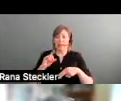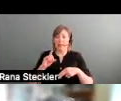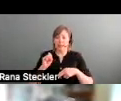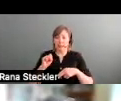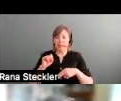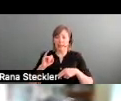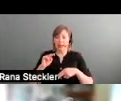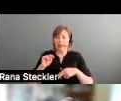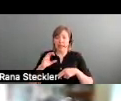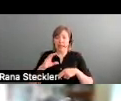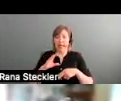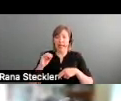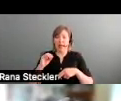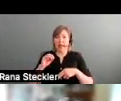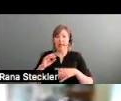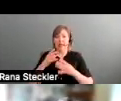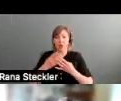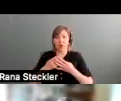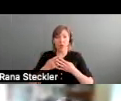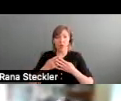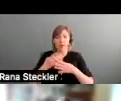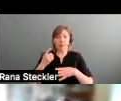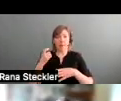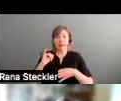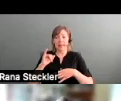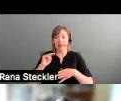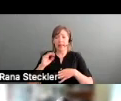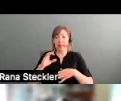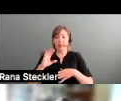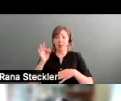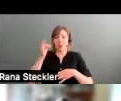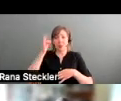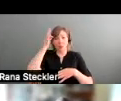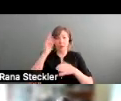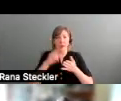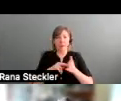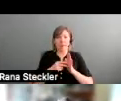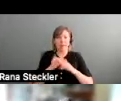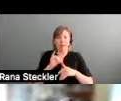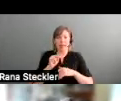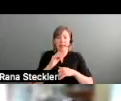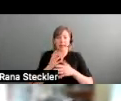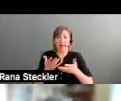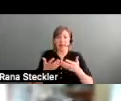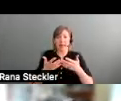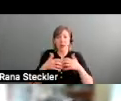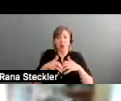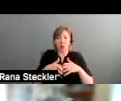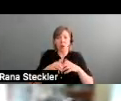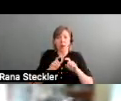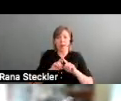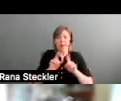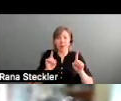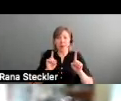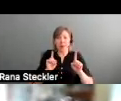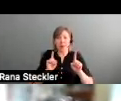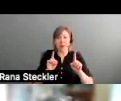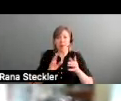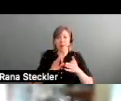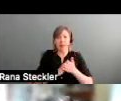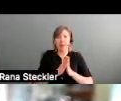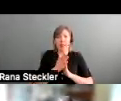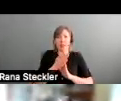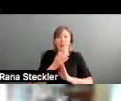disability incarcerated and incorporated is because incorporation means incorporating difference, but into something